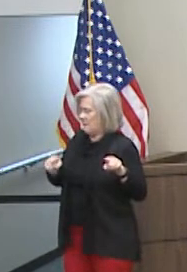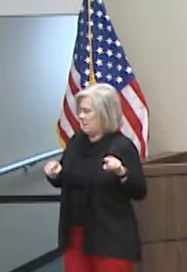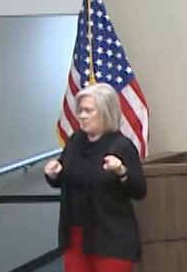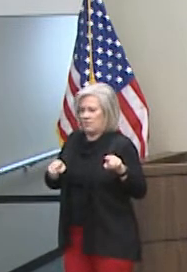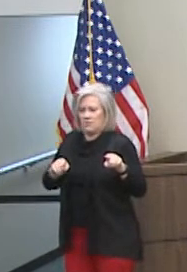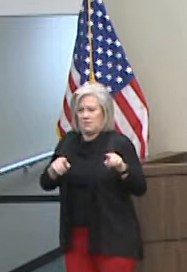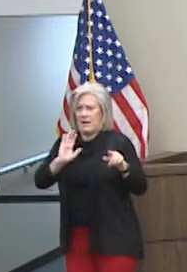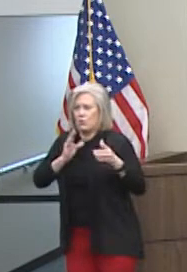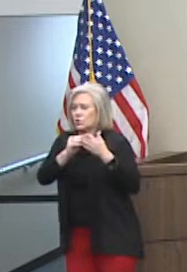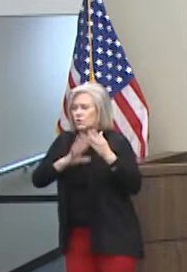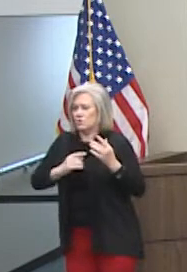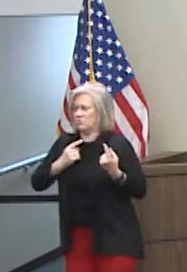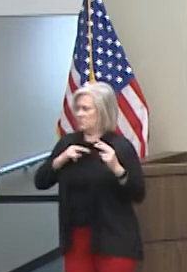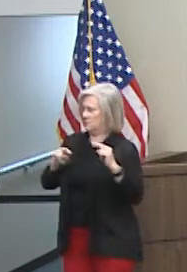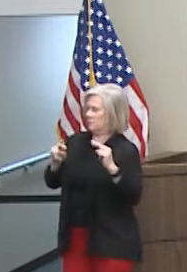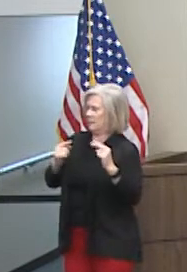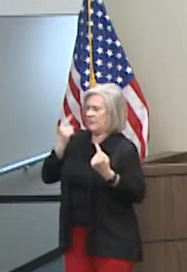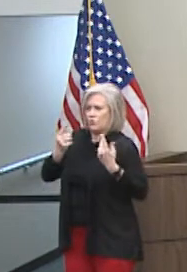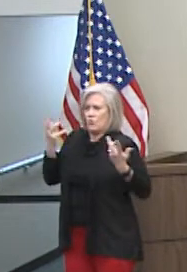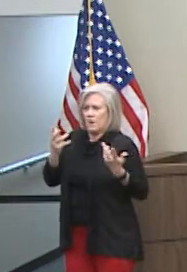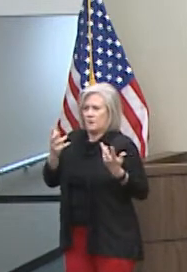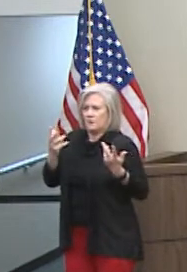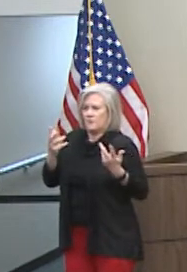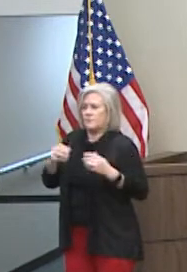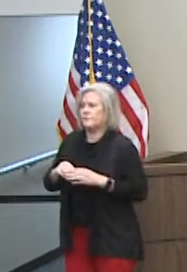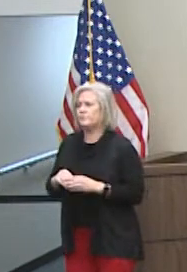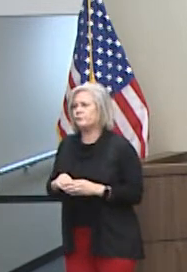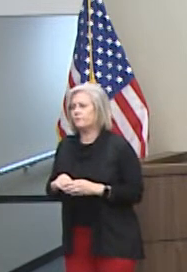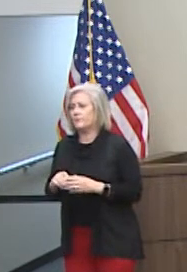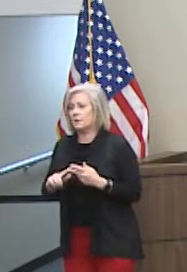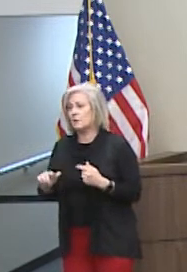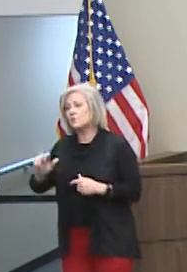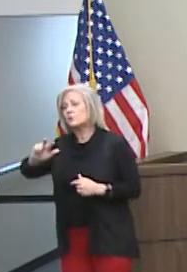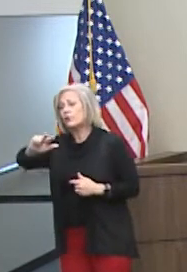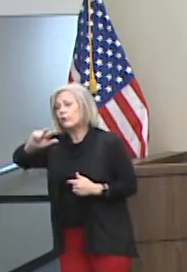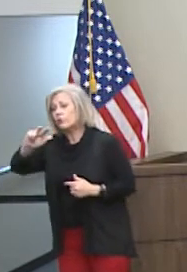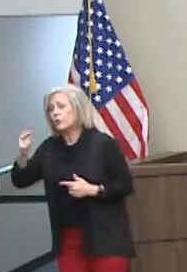I'll confess, in recent days, for some board members, a third issue arose relating to